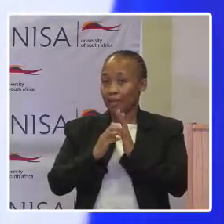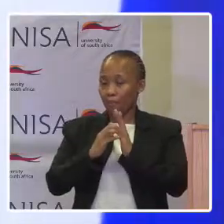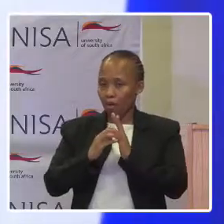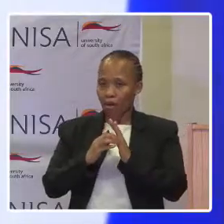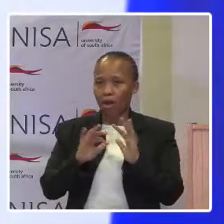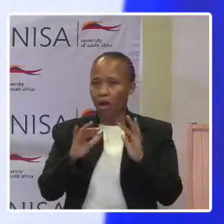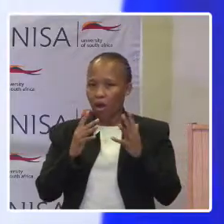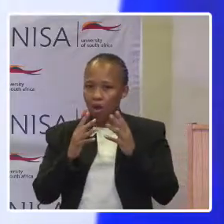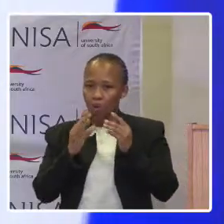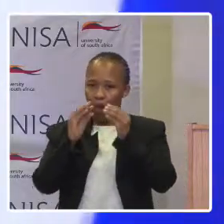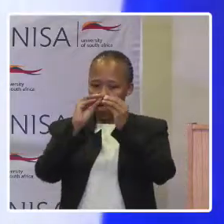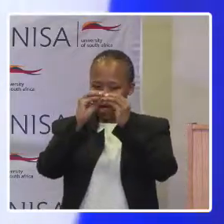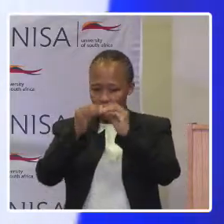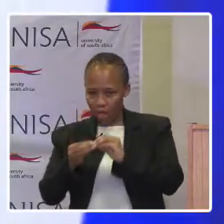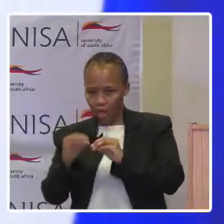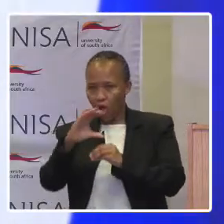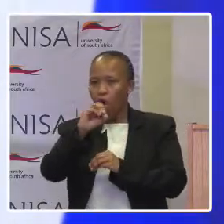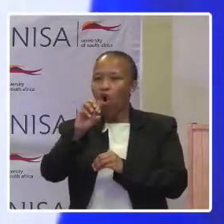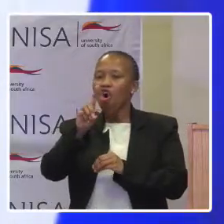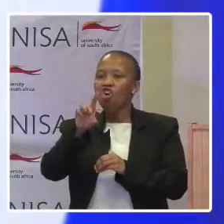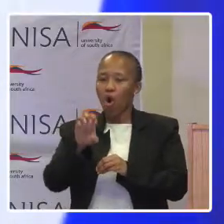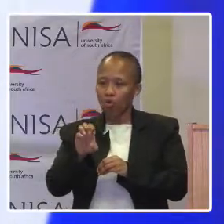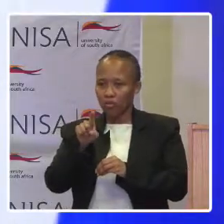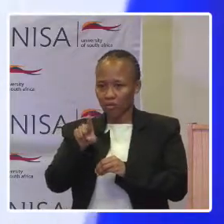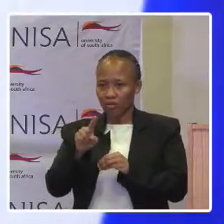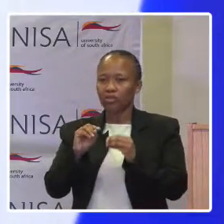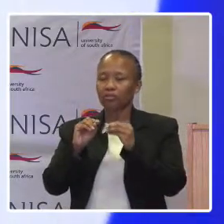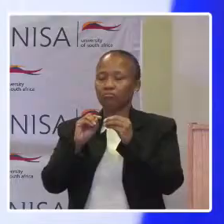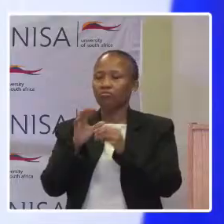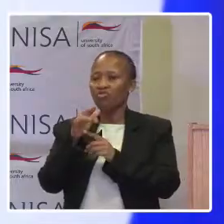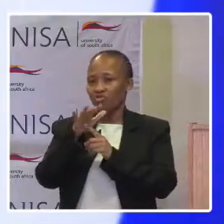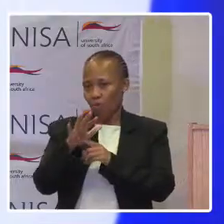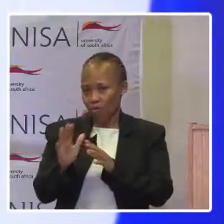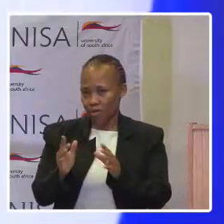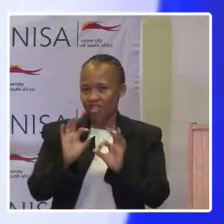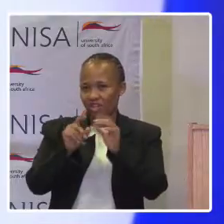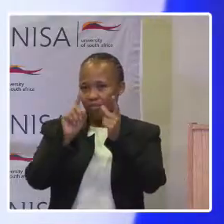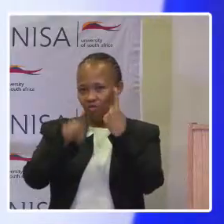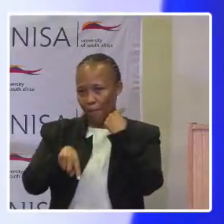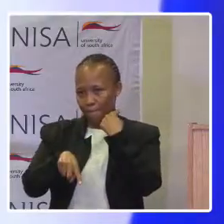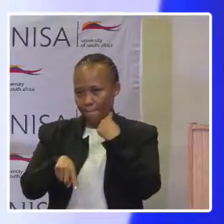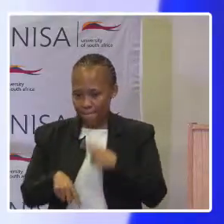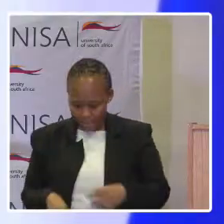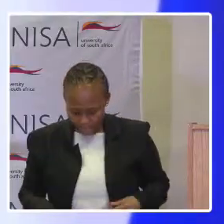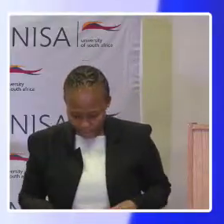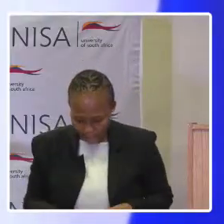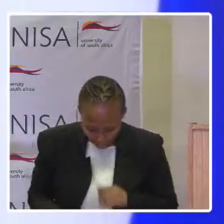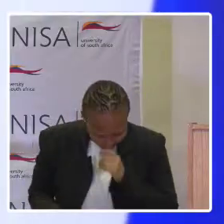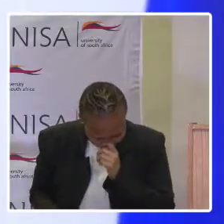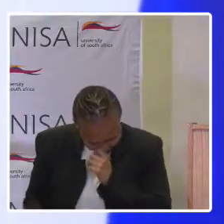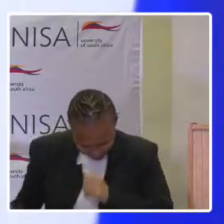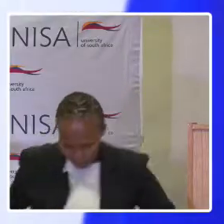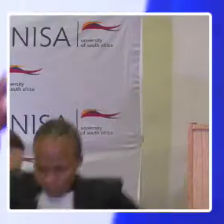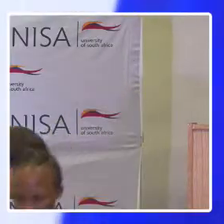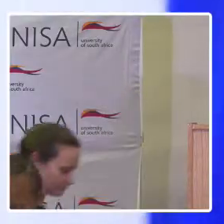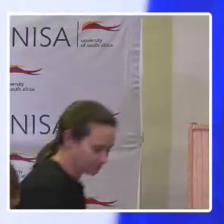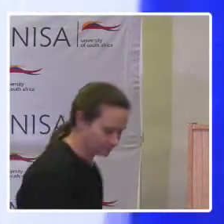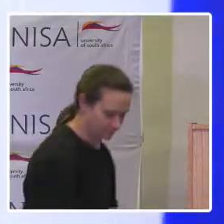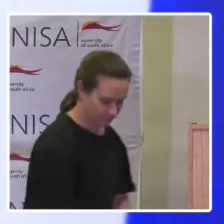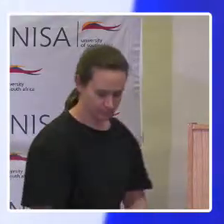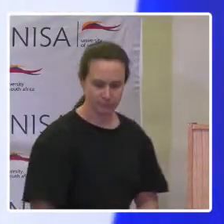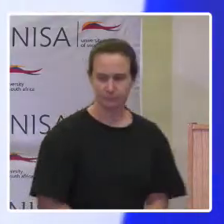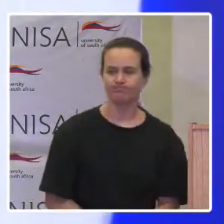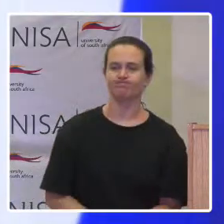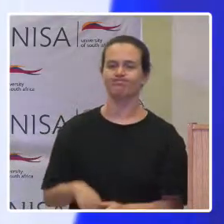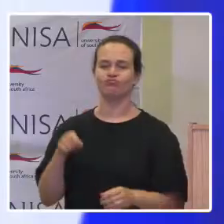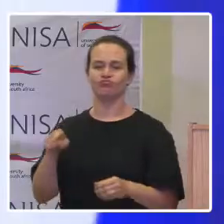drones as well is part of that. We also have fashion design, which is in the space of fashion and tourism.